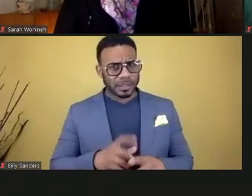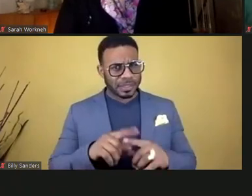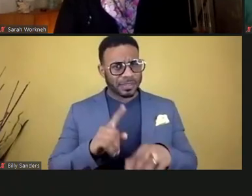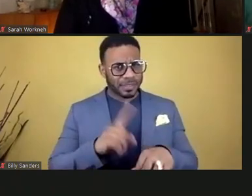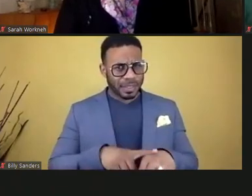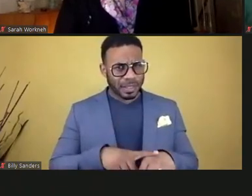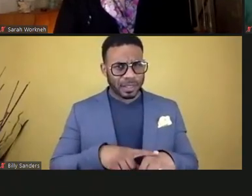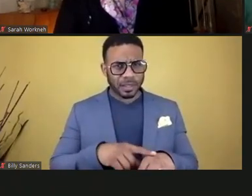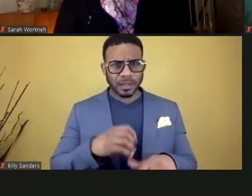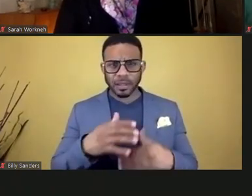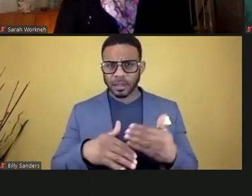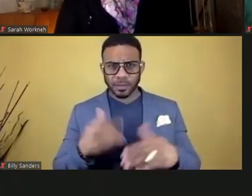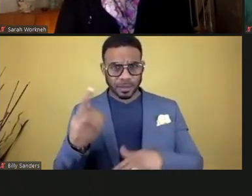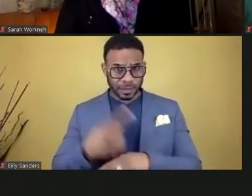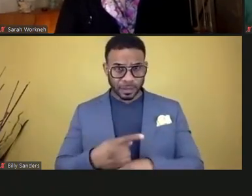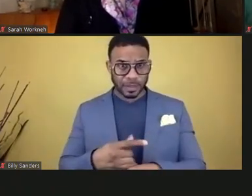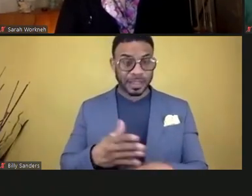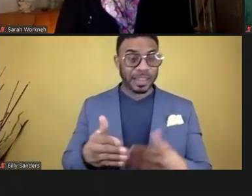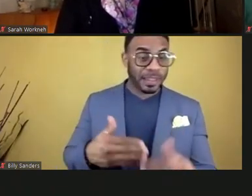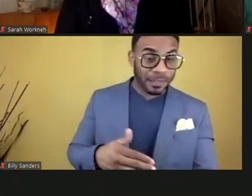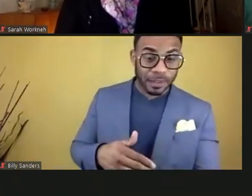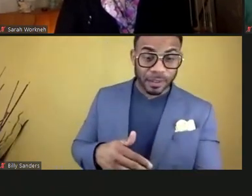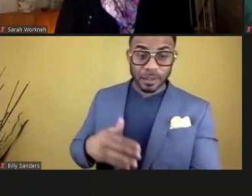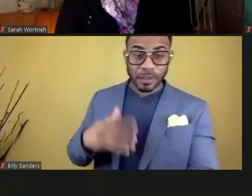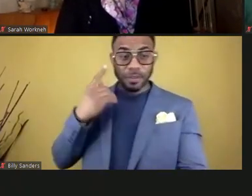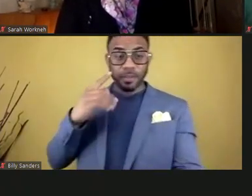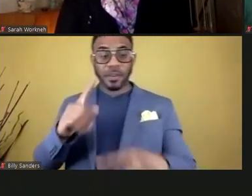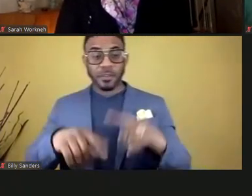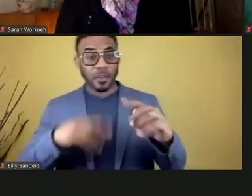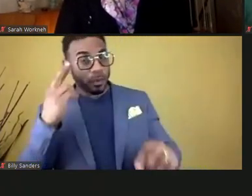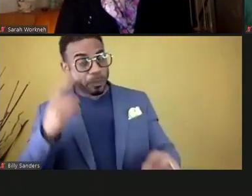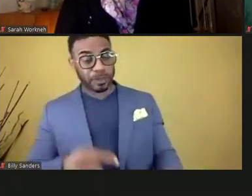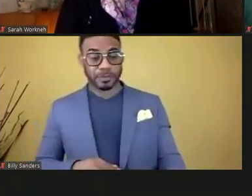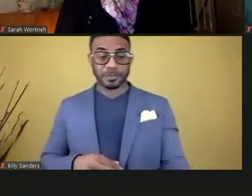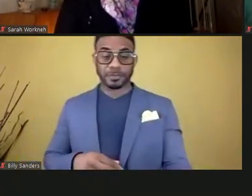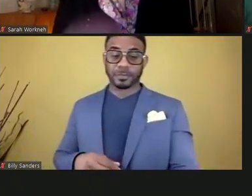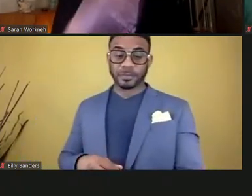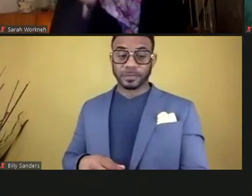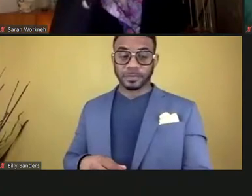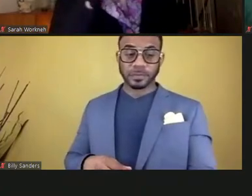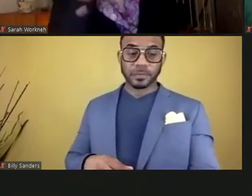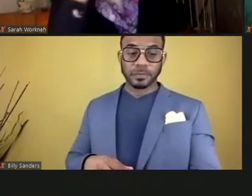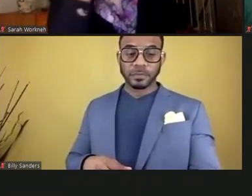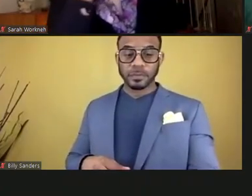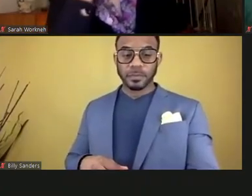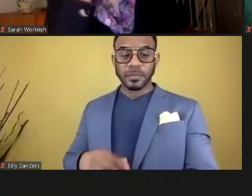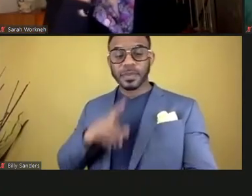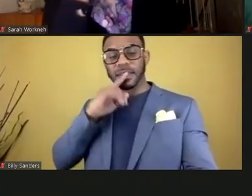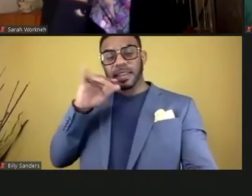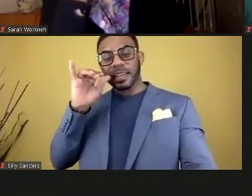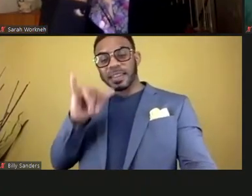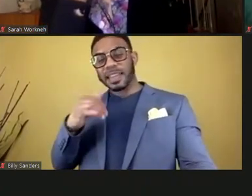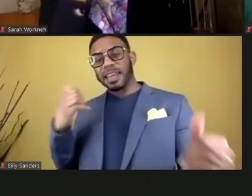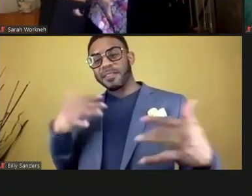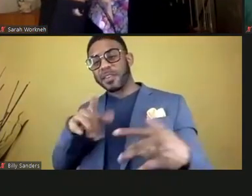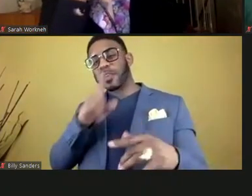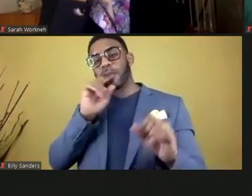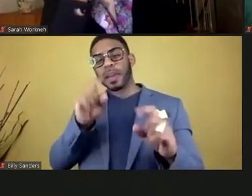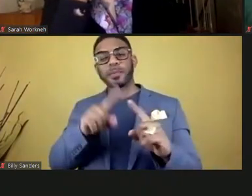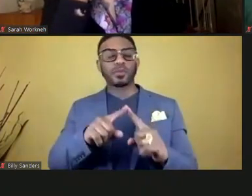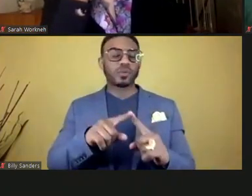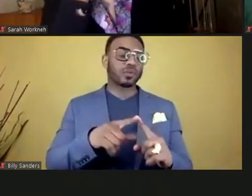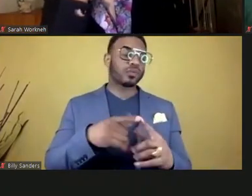times of the day, even for various reasons. And it is in that fear that you're able